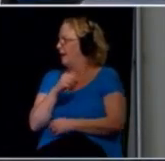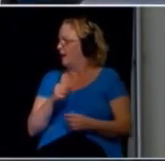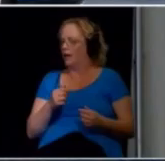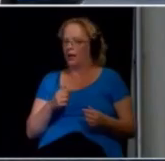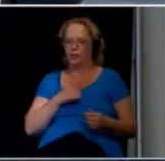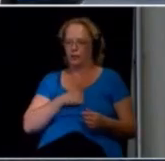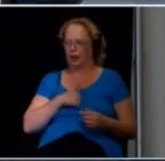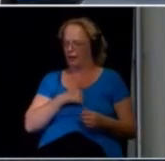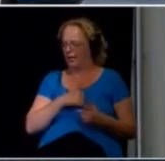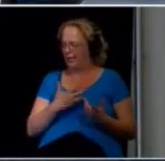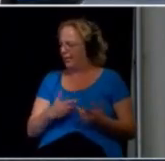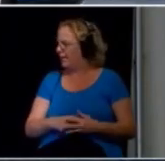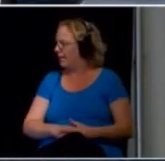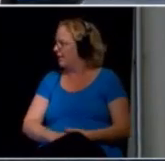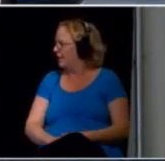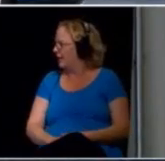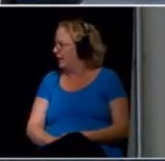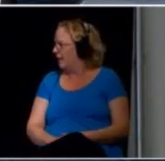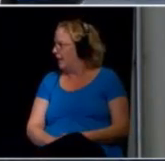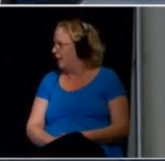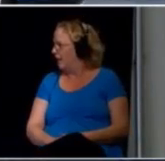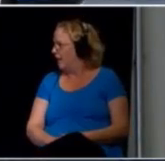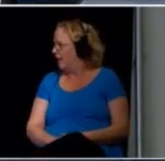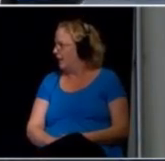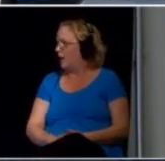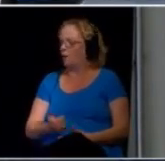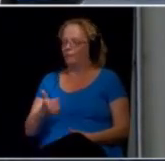Is that a clicker? Okay, thanks.